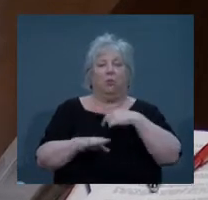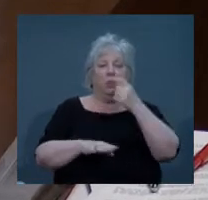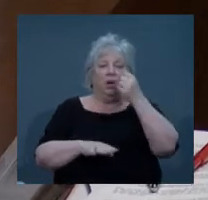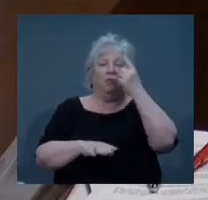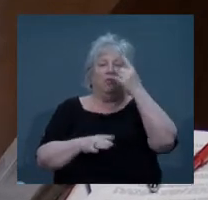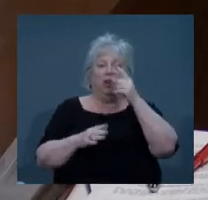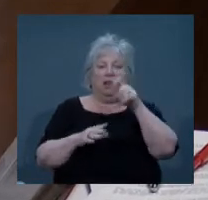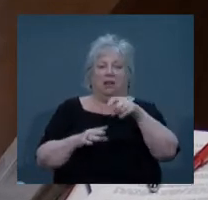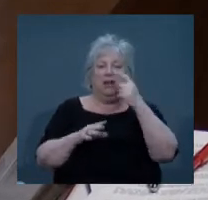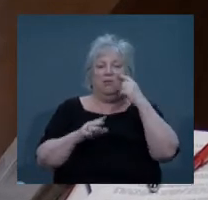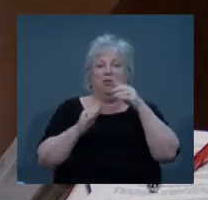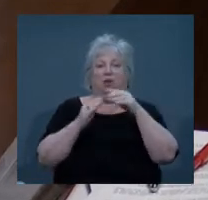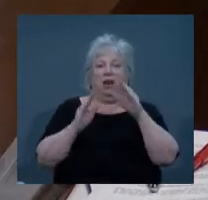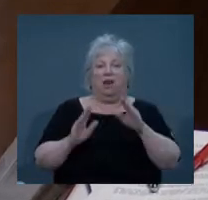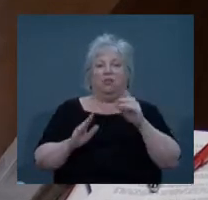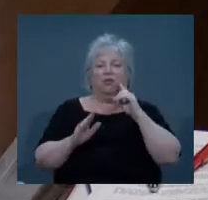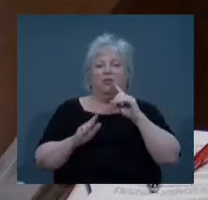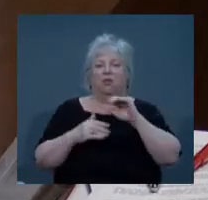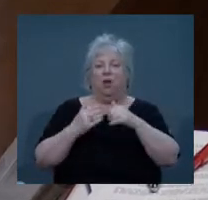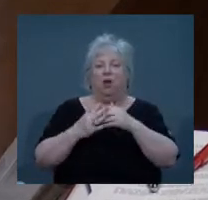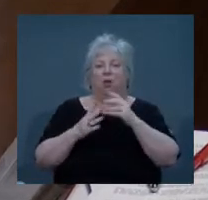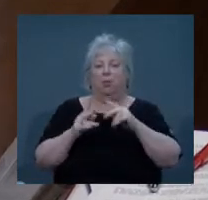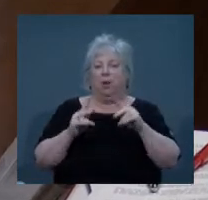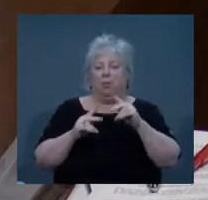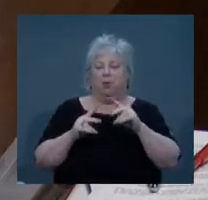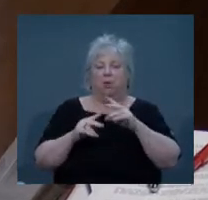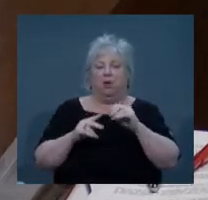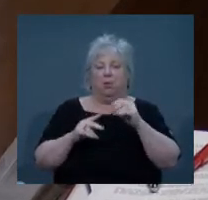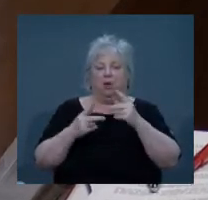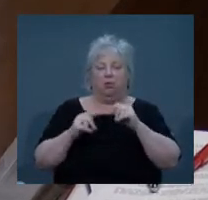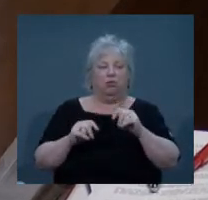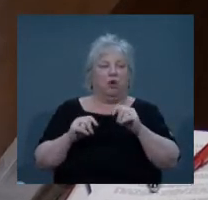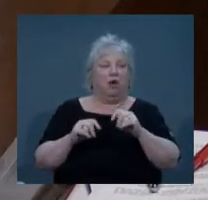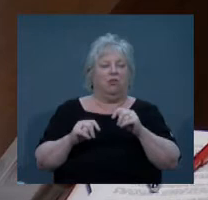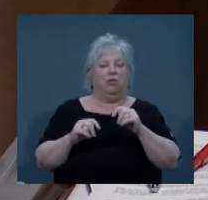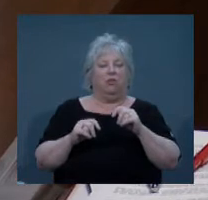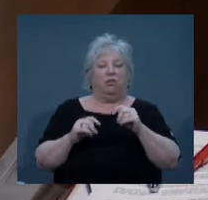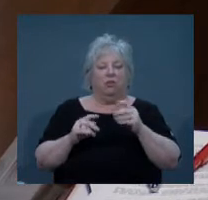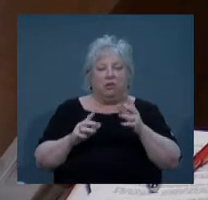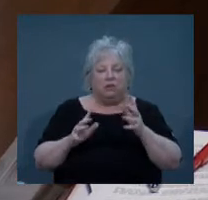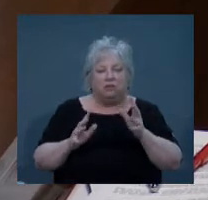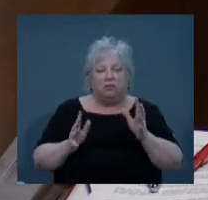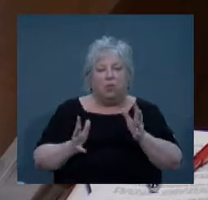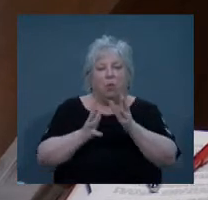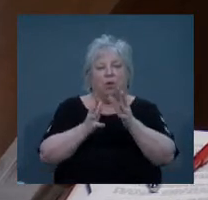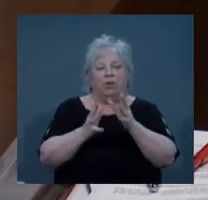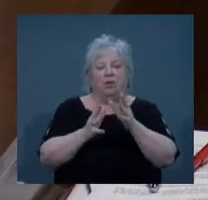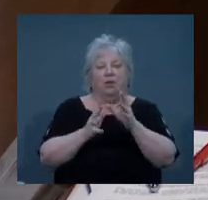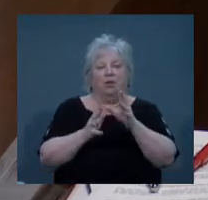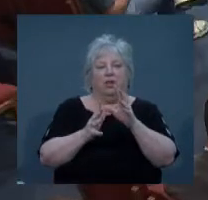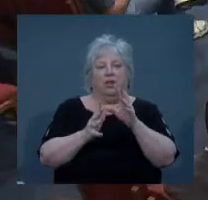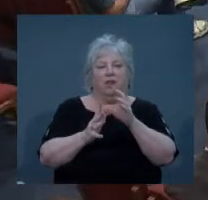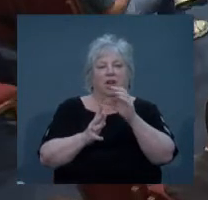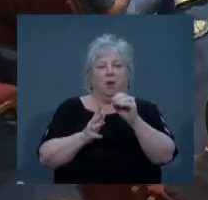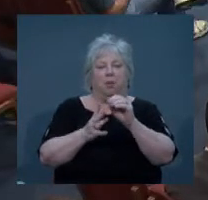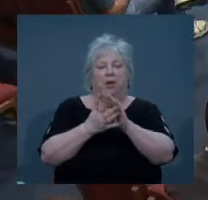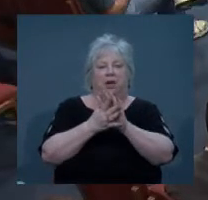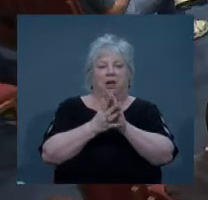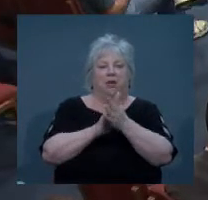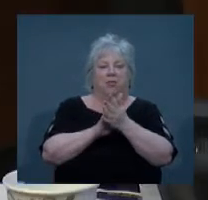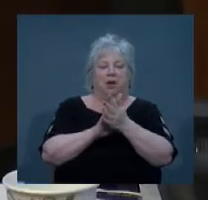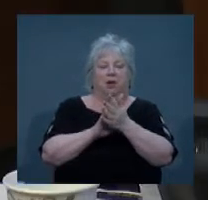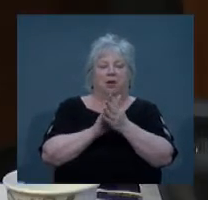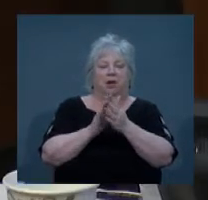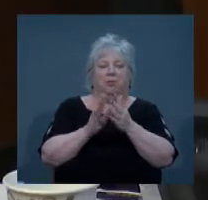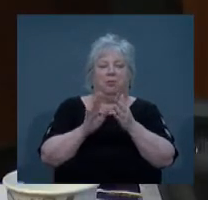need for housing for all people, and we try to get the things into compliance. Victor would know more. So Victor, when